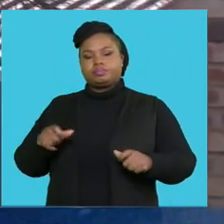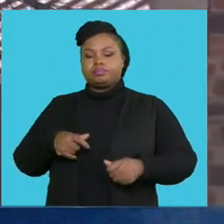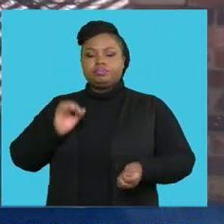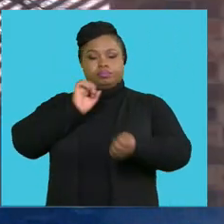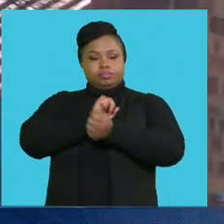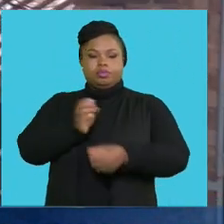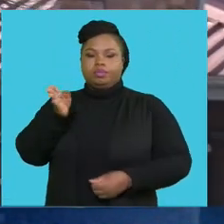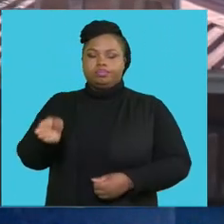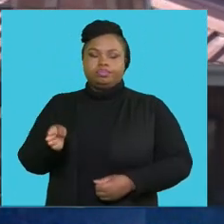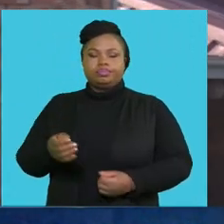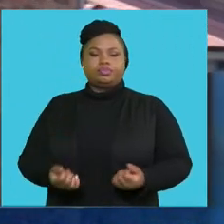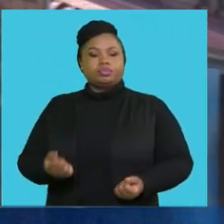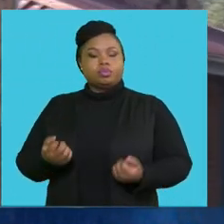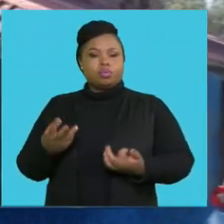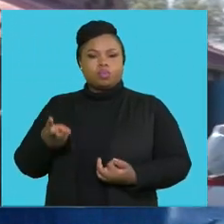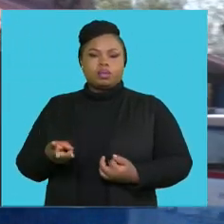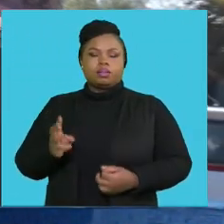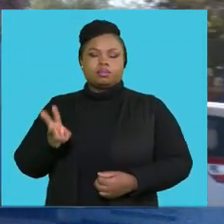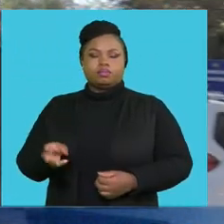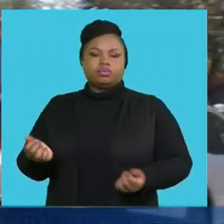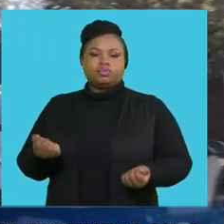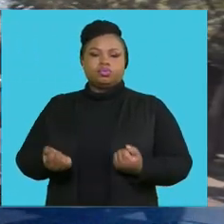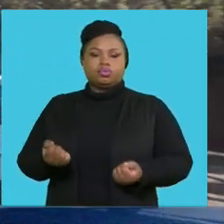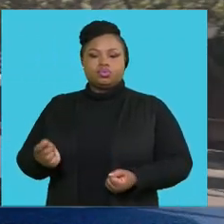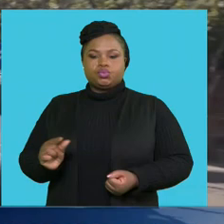kuvela phambi kwenkundla kamantyi kungekudala.